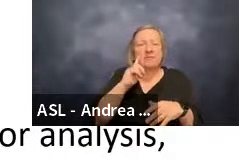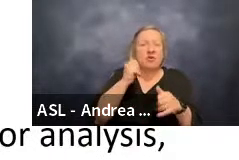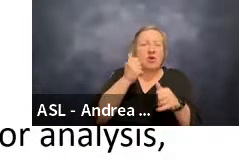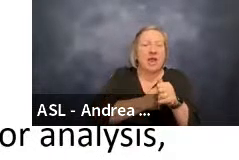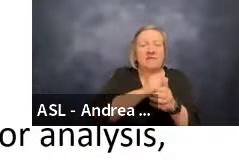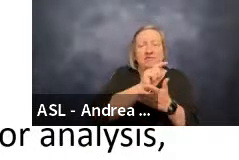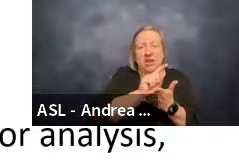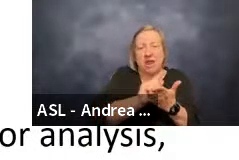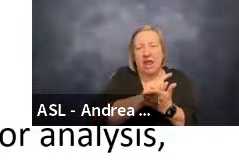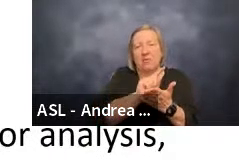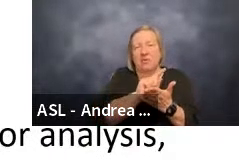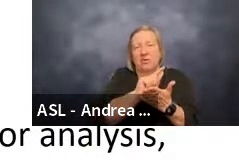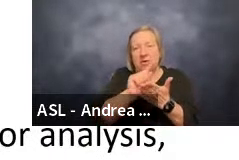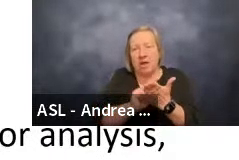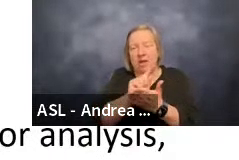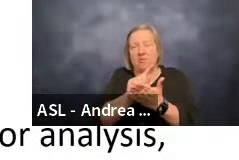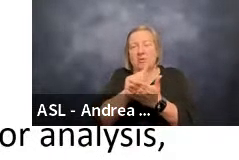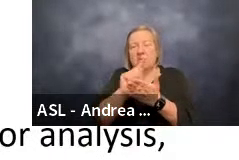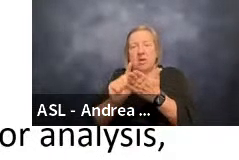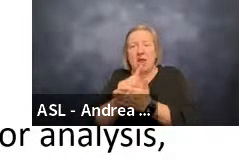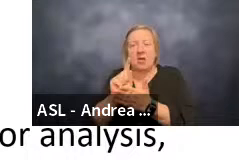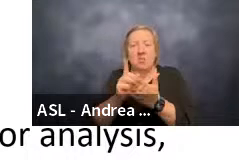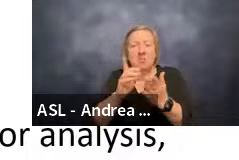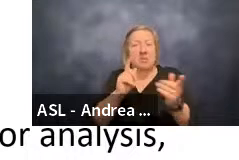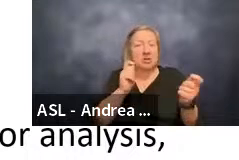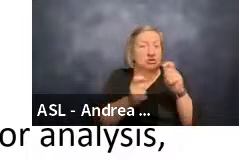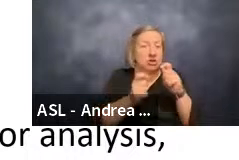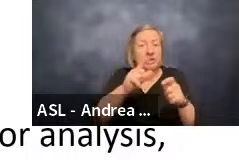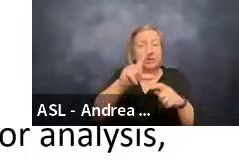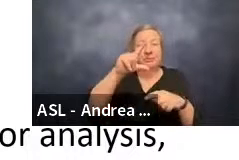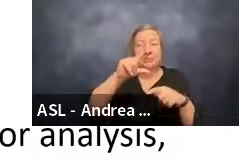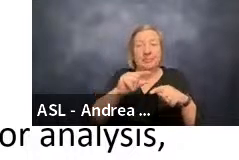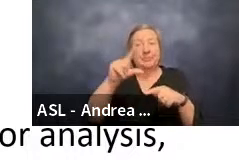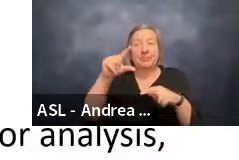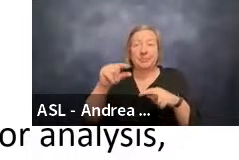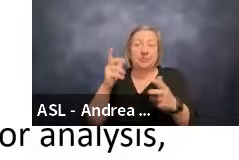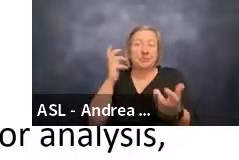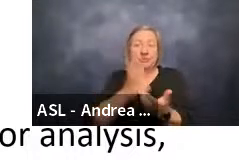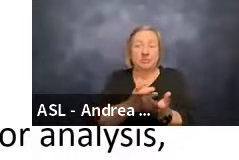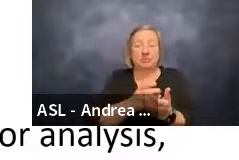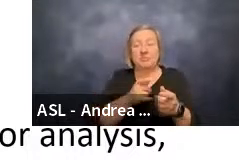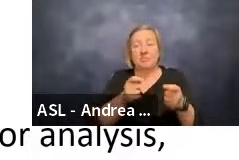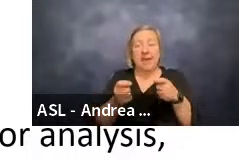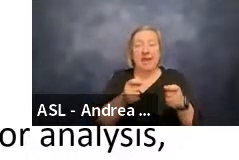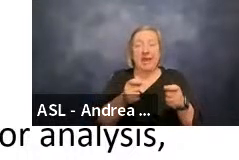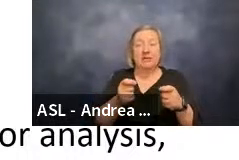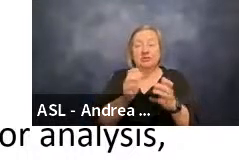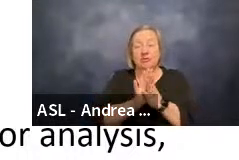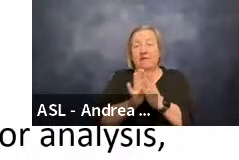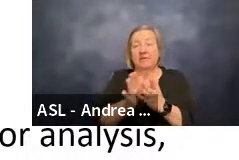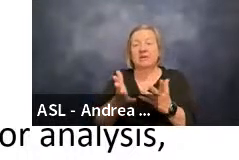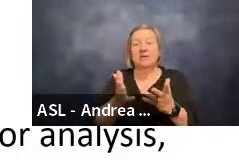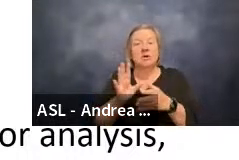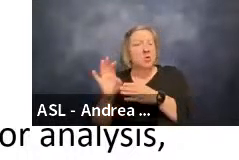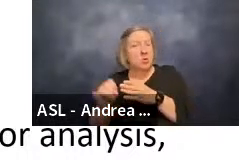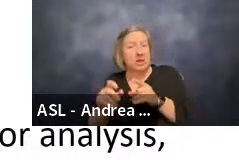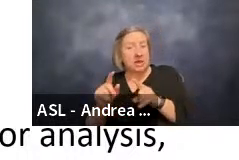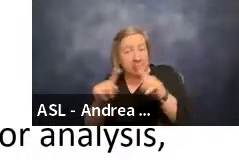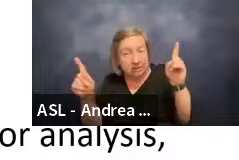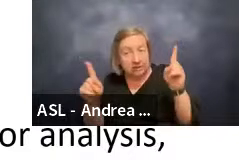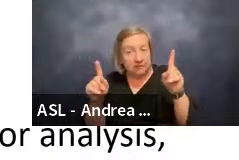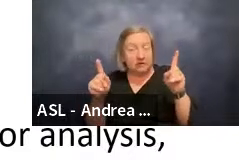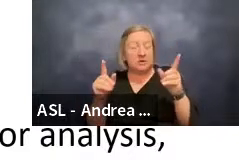day? How should they differ across the day to best manage traffic? What should they be on the weekend? And what will they be both before